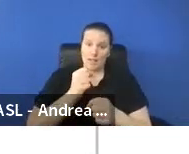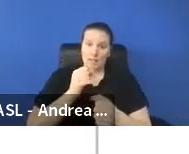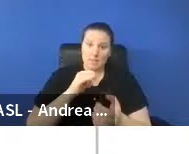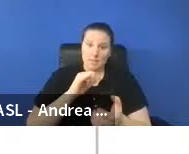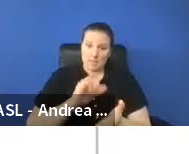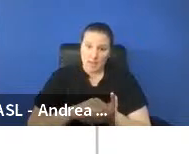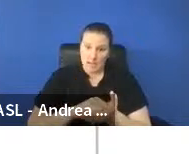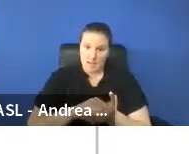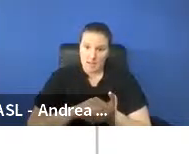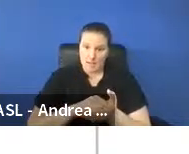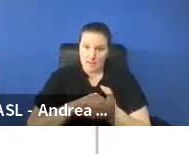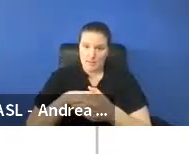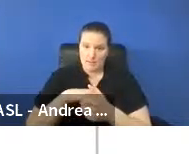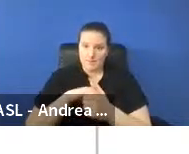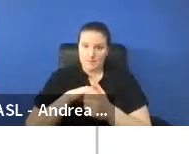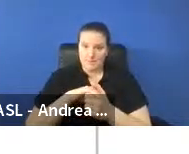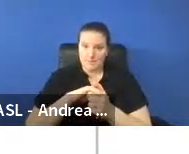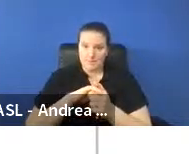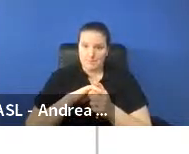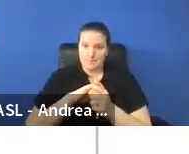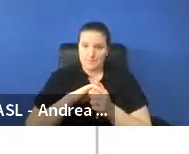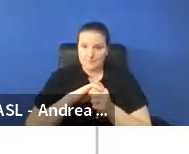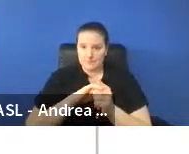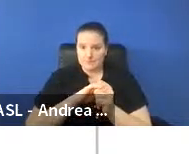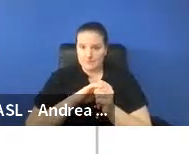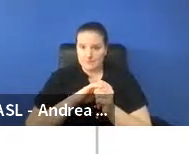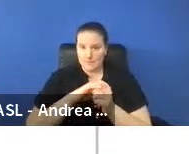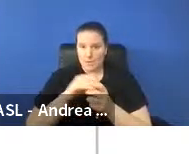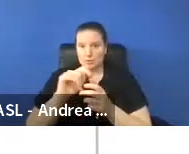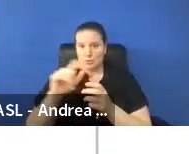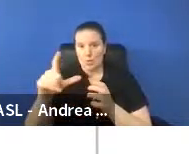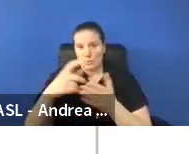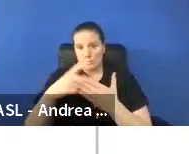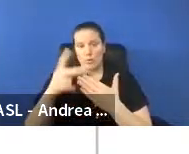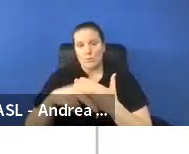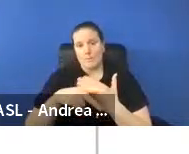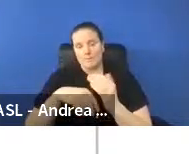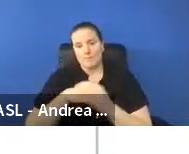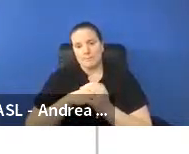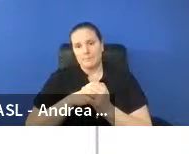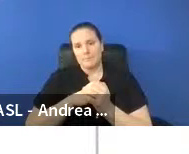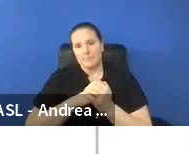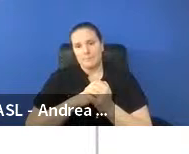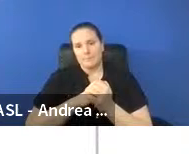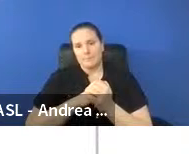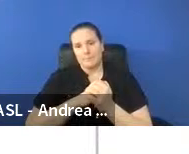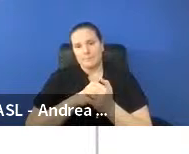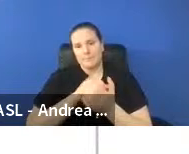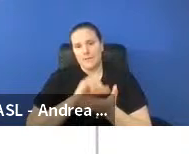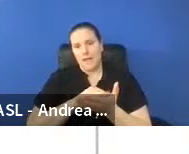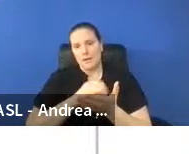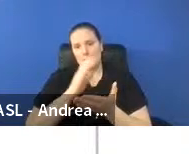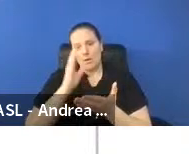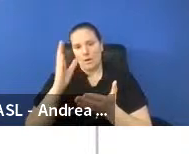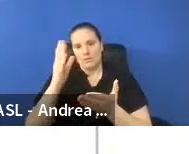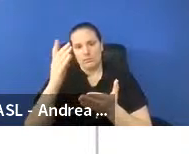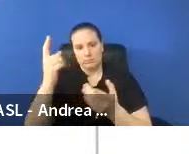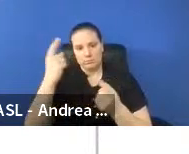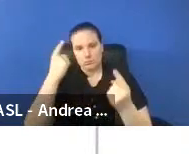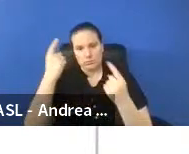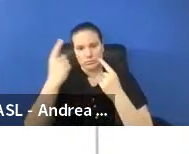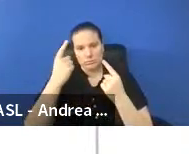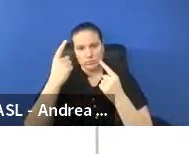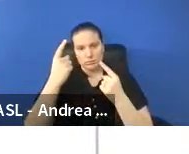quo. If we do a status quo tolling program, then that will be what will be considered, as compared